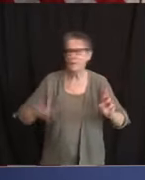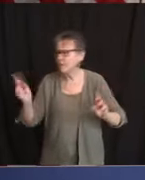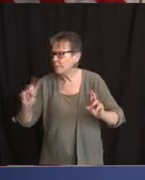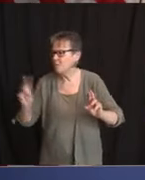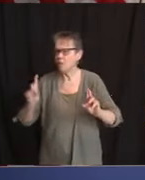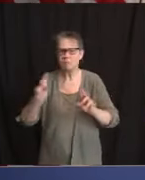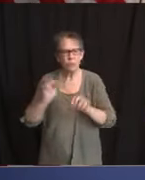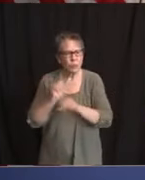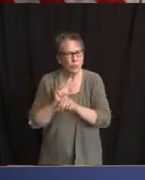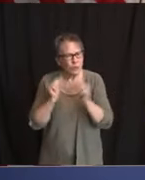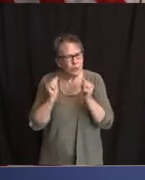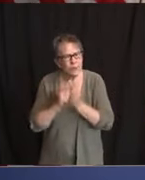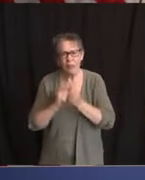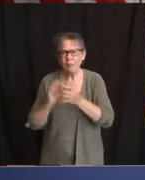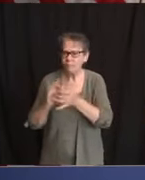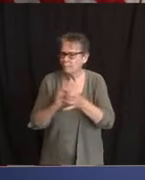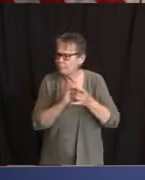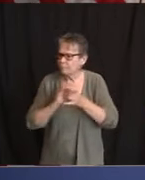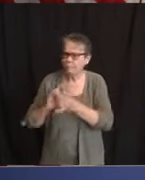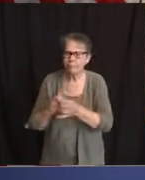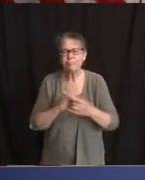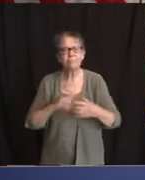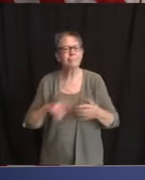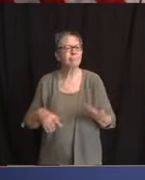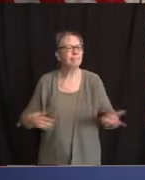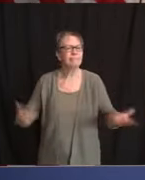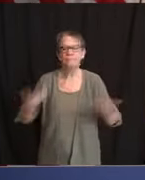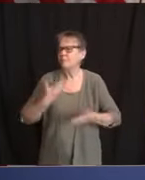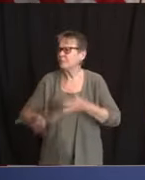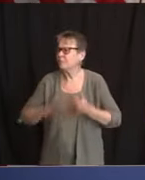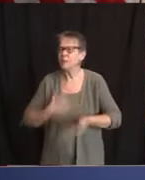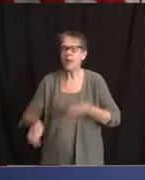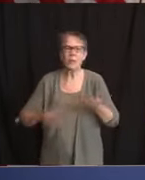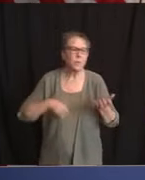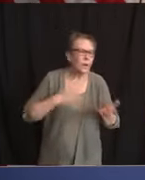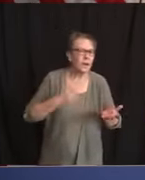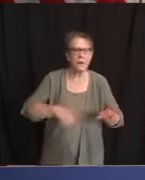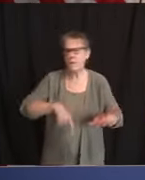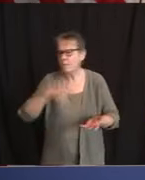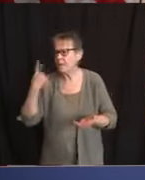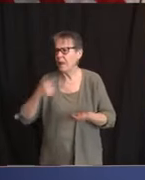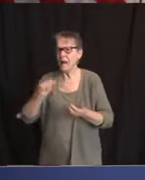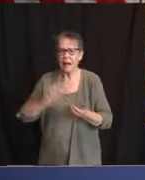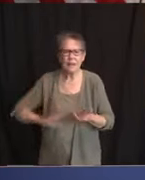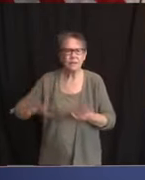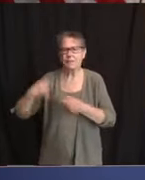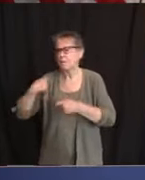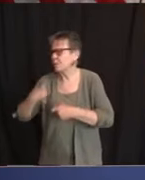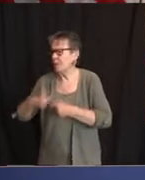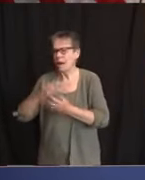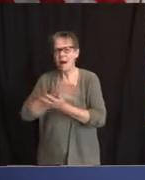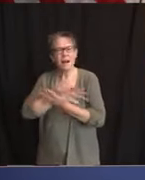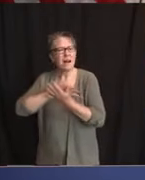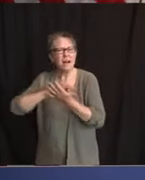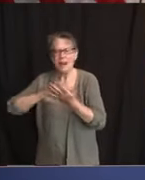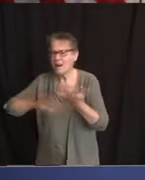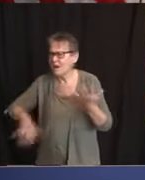it's the county I know because I live in it. It's the one I know the best. 445 would have been unfathomable in Monmouth